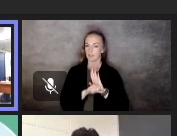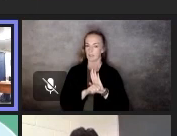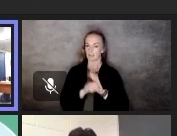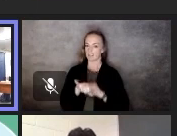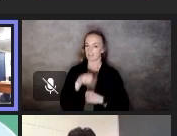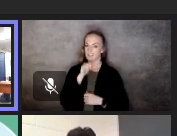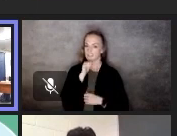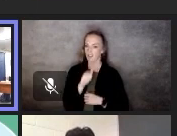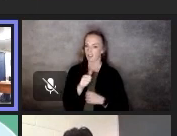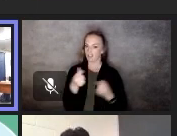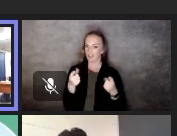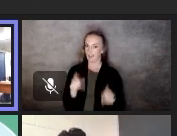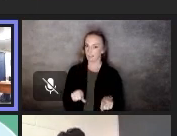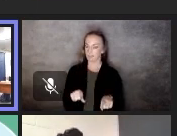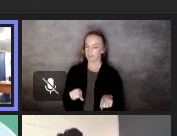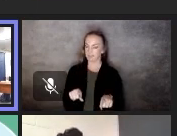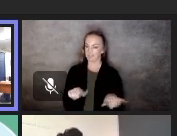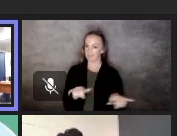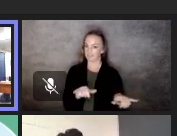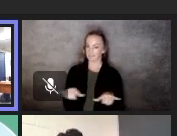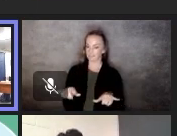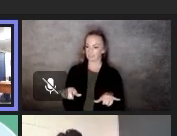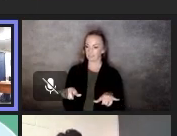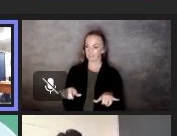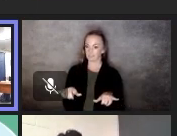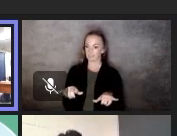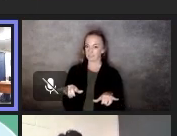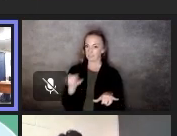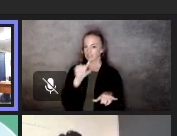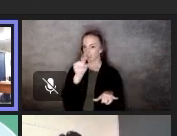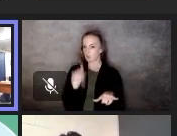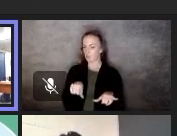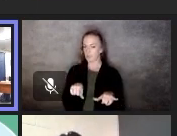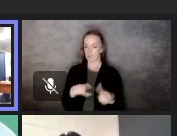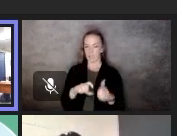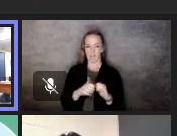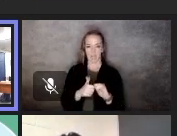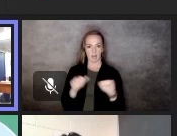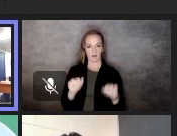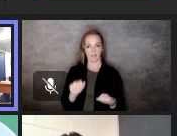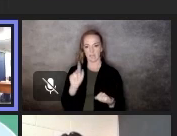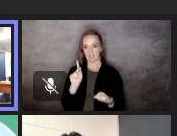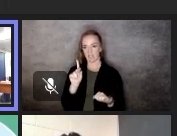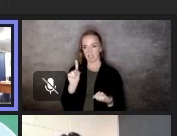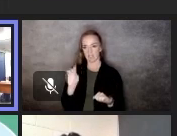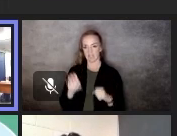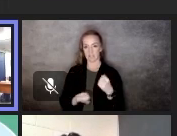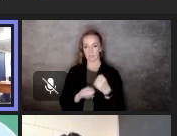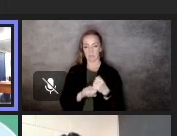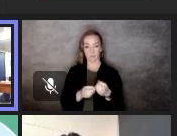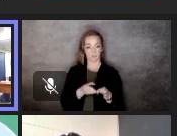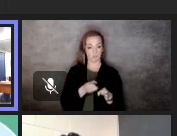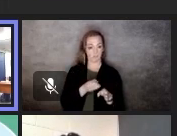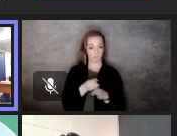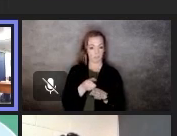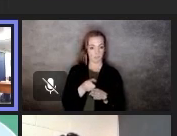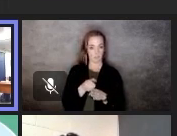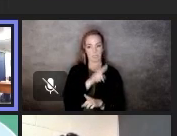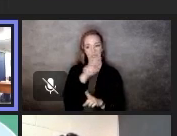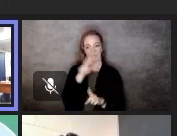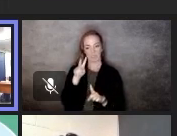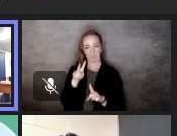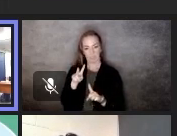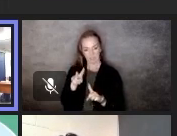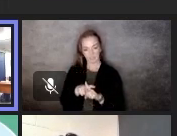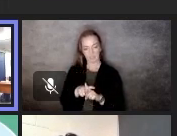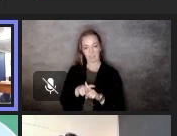And the question is, how might KDE support the field and implementation of the standards, all the wonderful